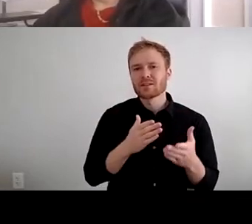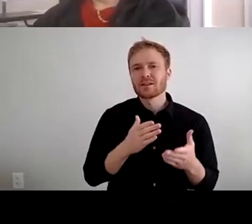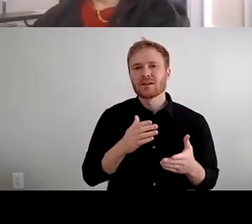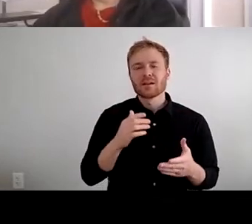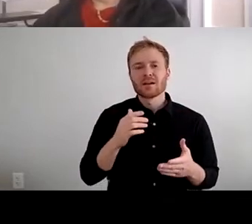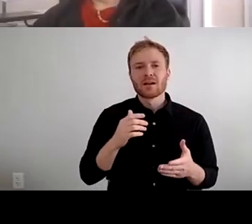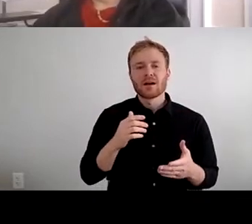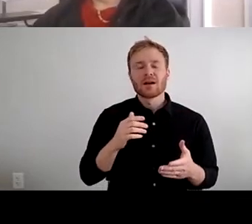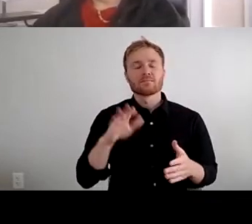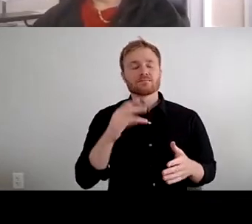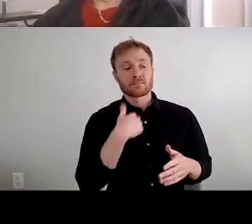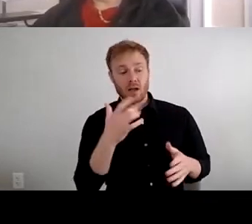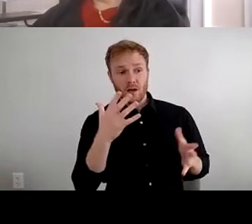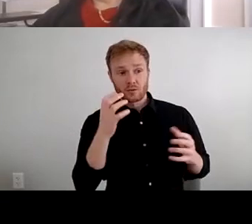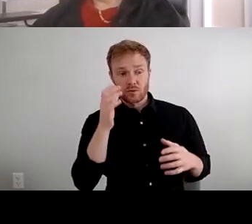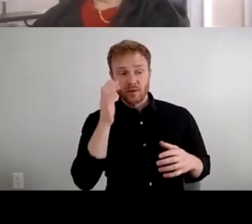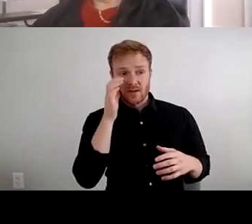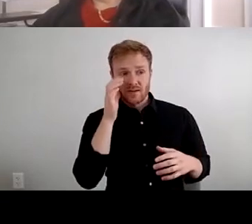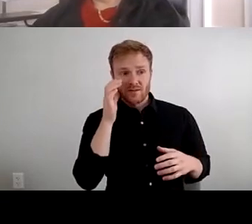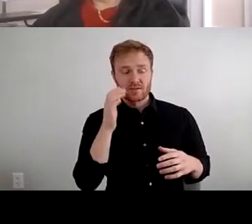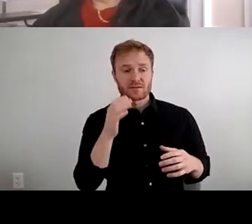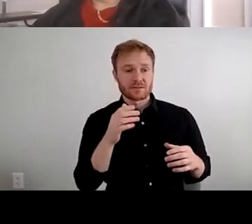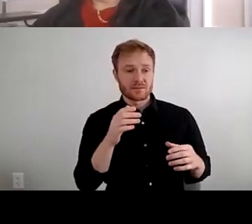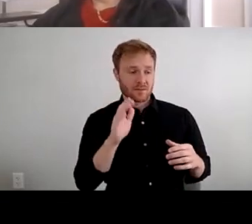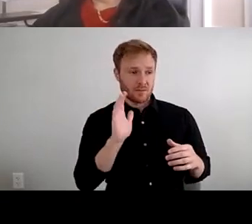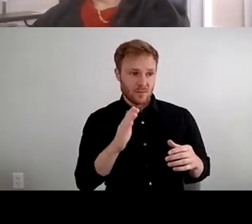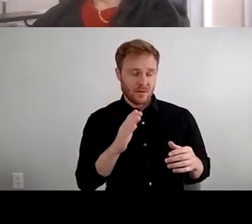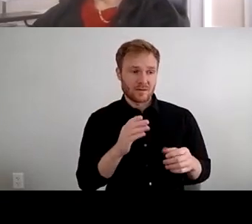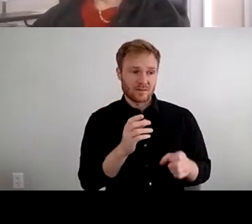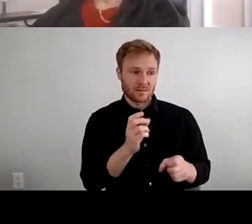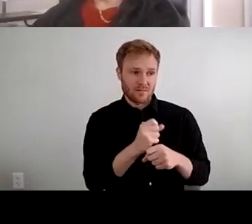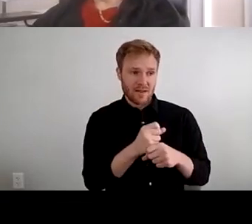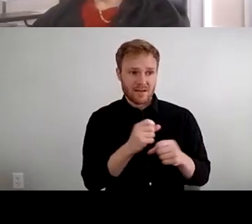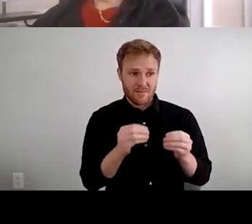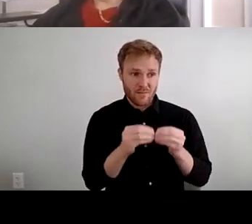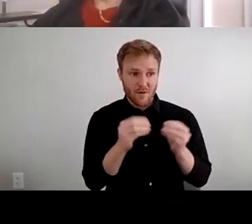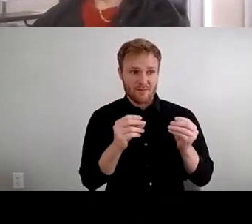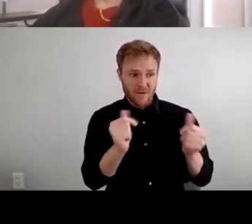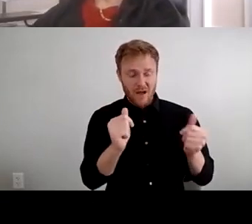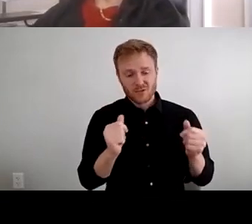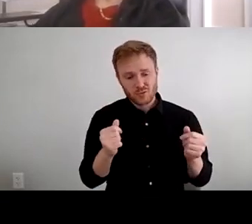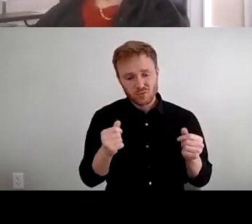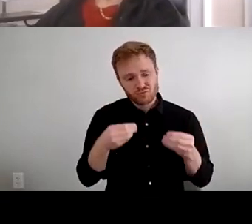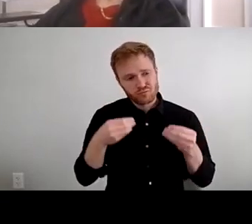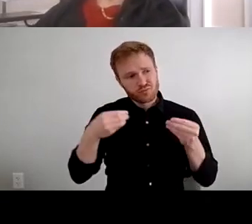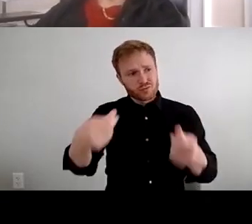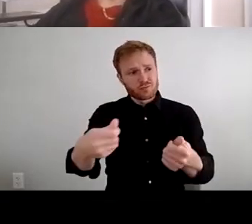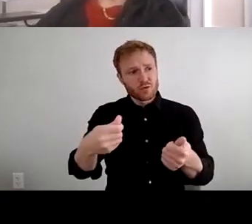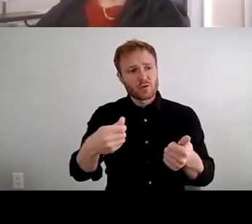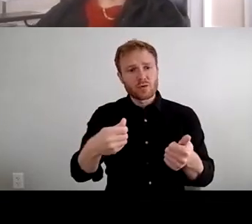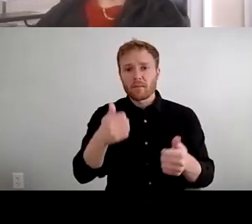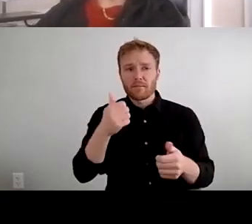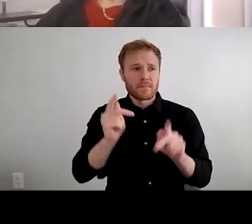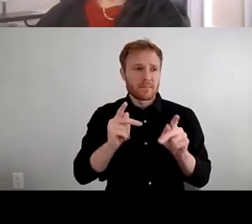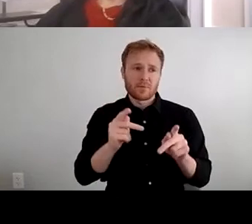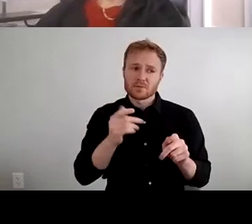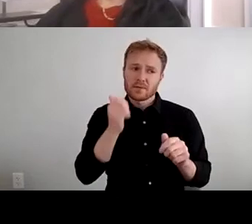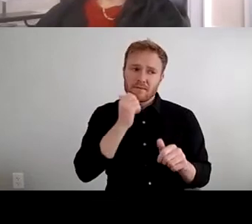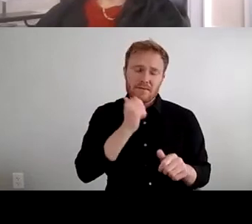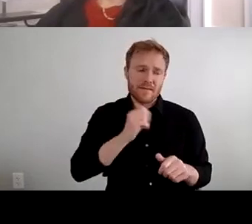hear is that this is not only going to increase efficiency and people's daily frustration. Trust me, we're all managing